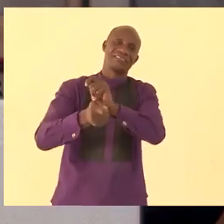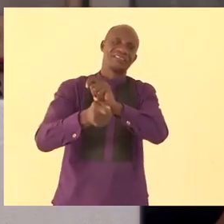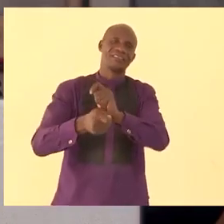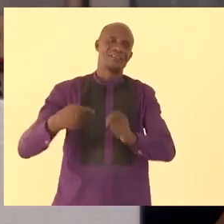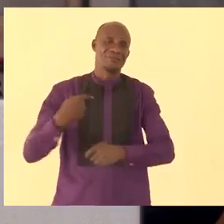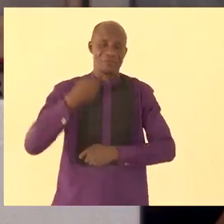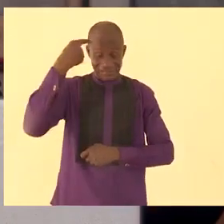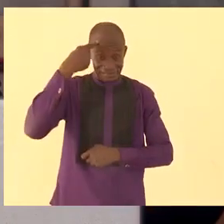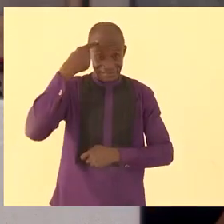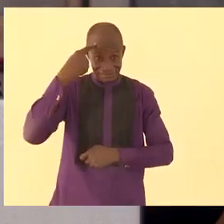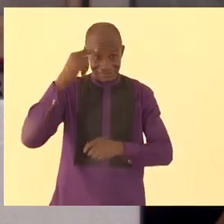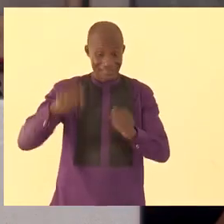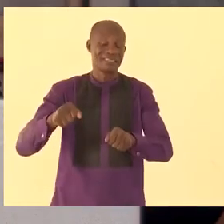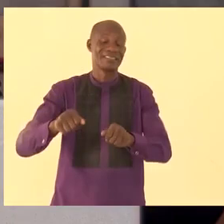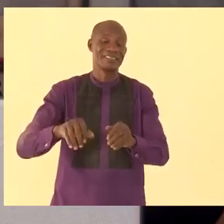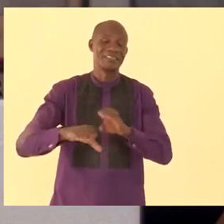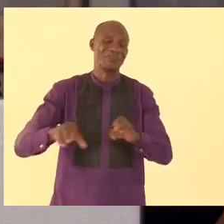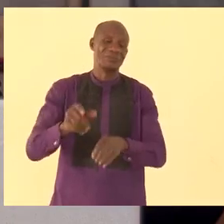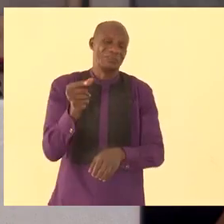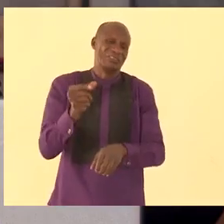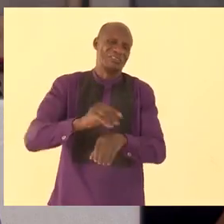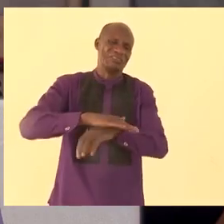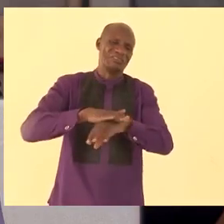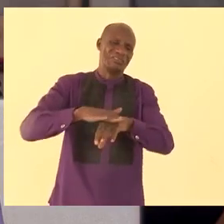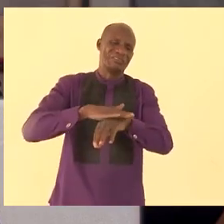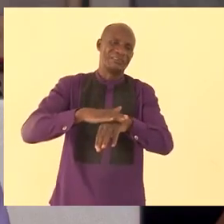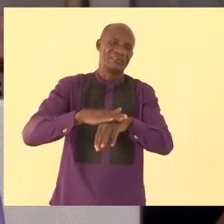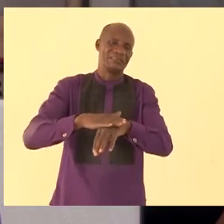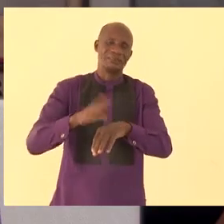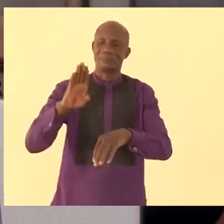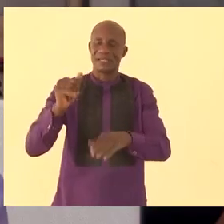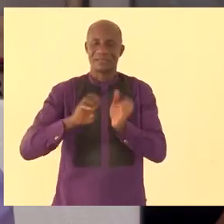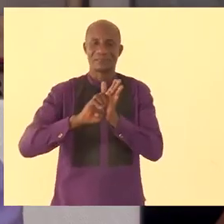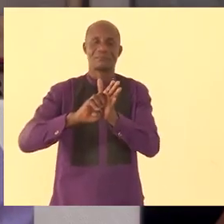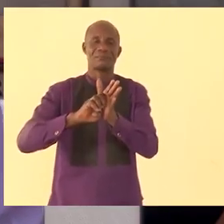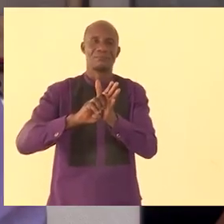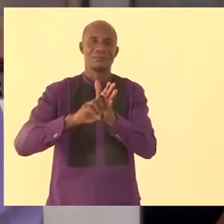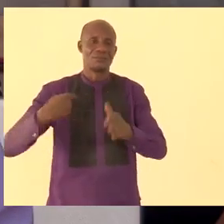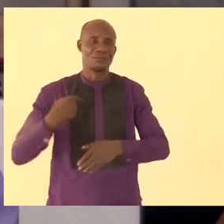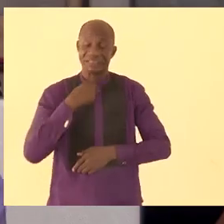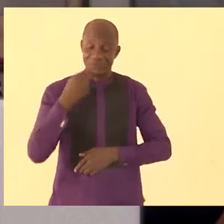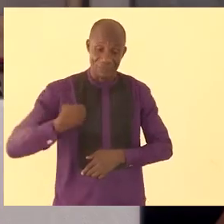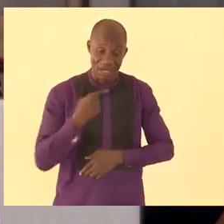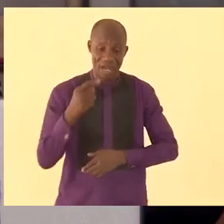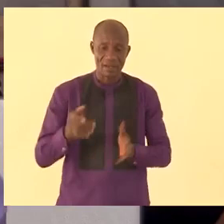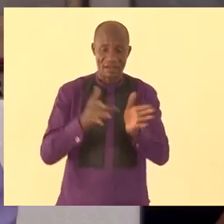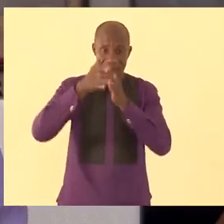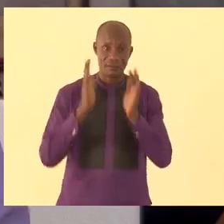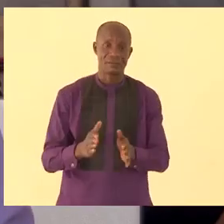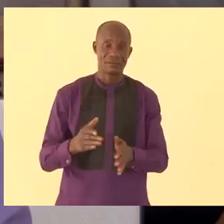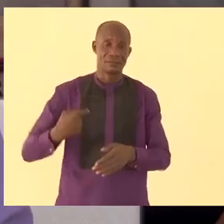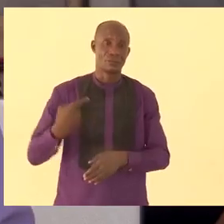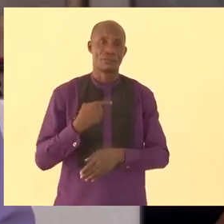We think we can do some superficial adjustment by which, for example, we say we are Christians. We